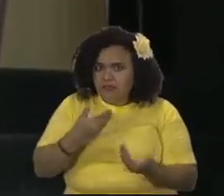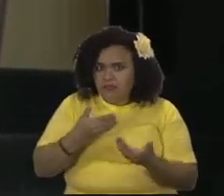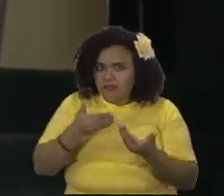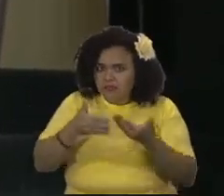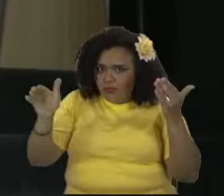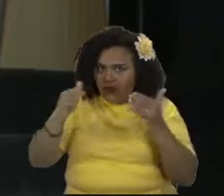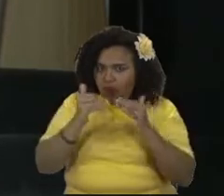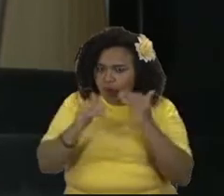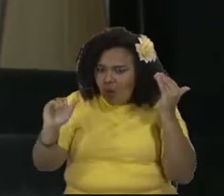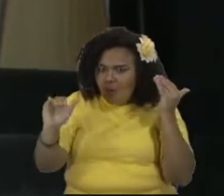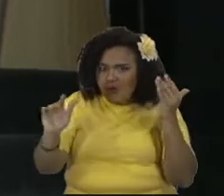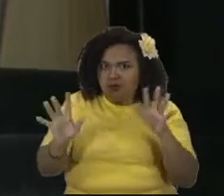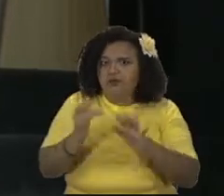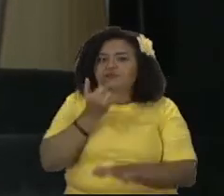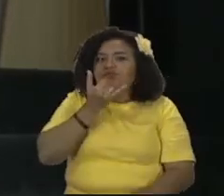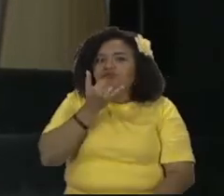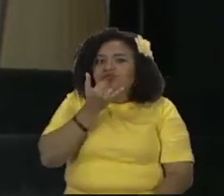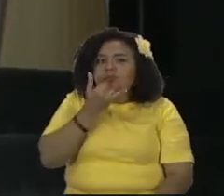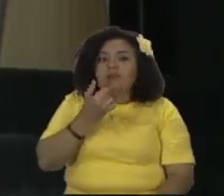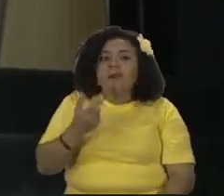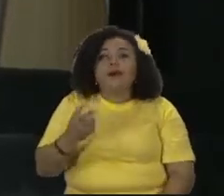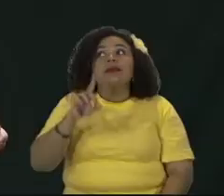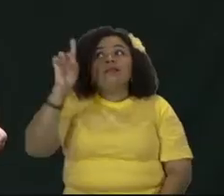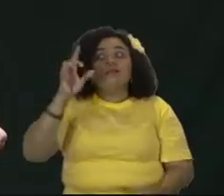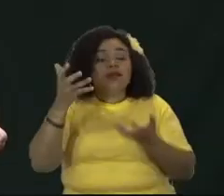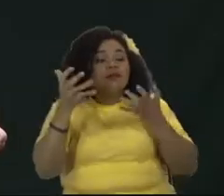needs character. Whoever God